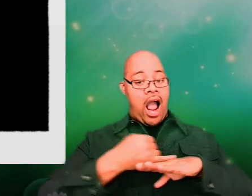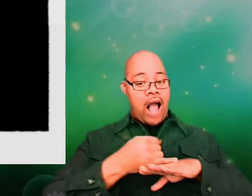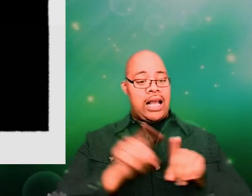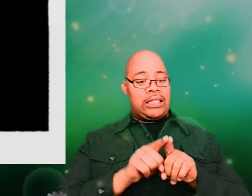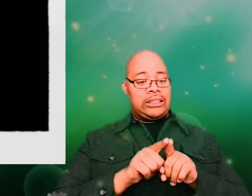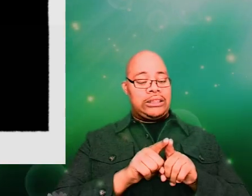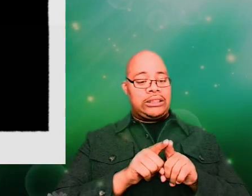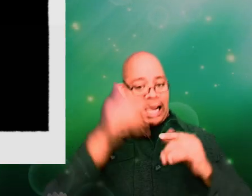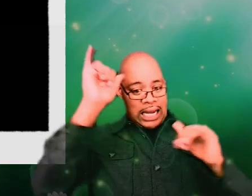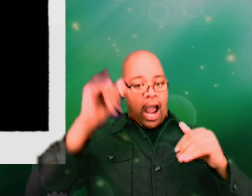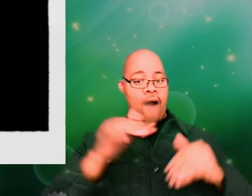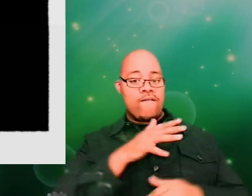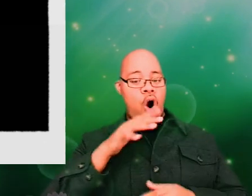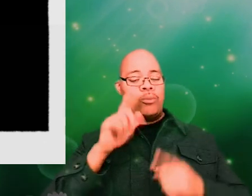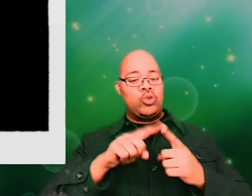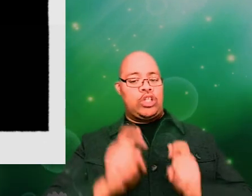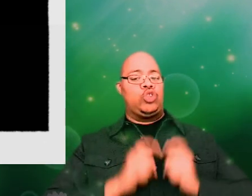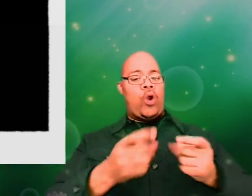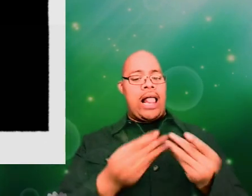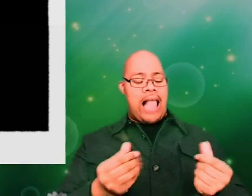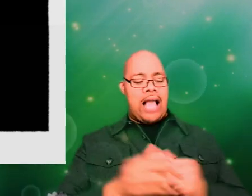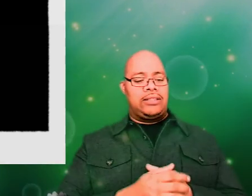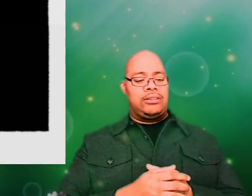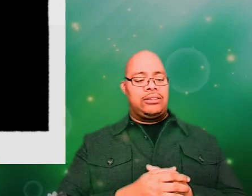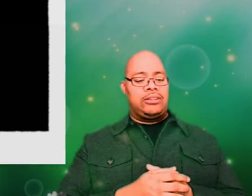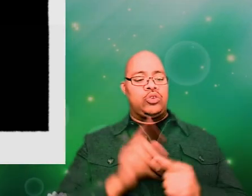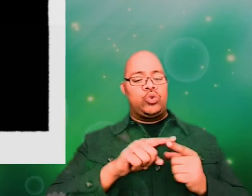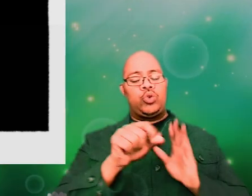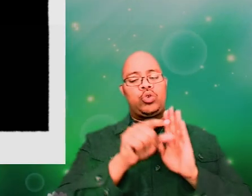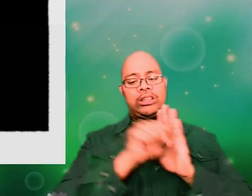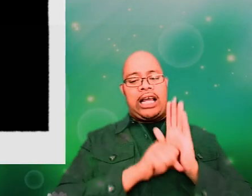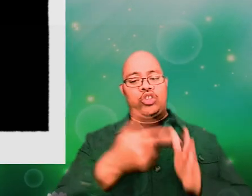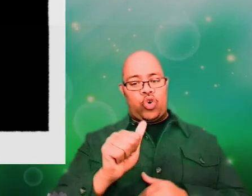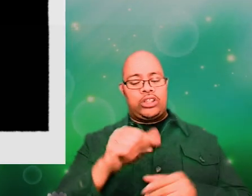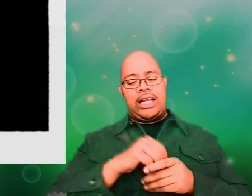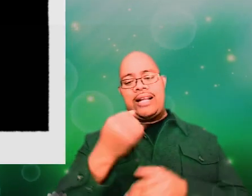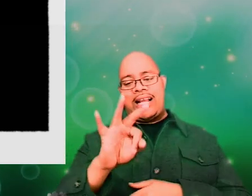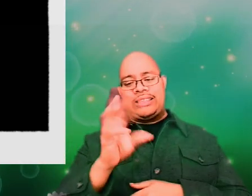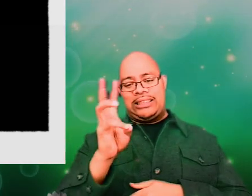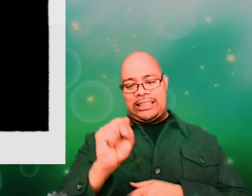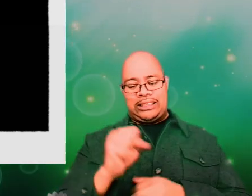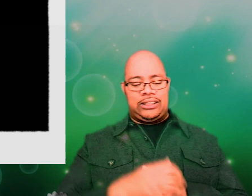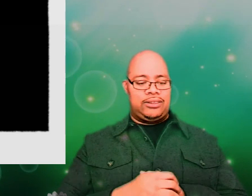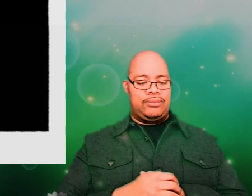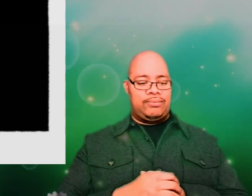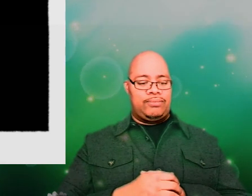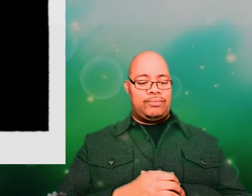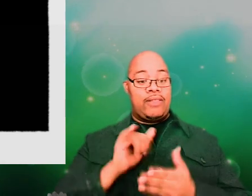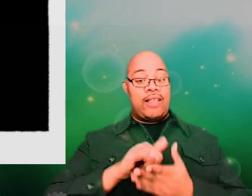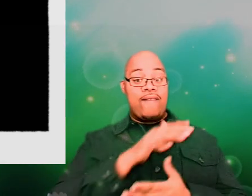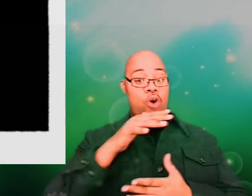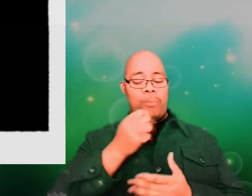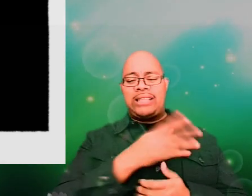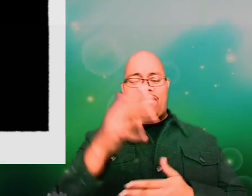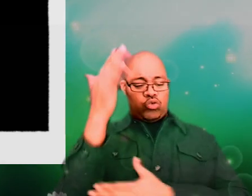Angus cattle farm until they donated the land and its buildings to the state of Georgia in the 1960s. With the cattle farm, several of the